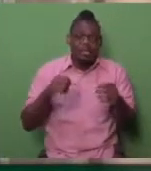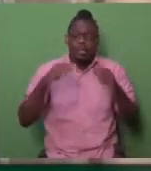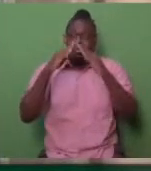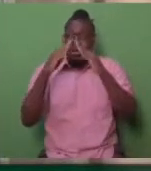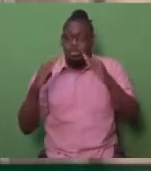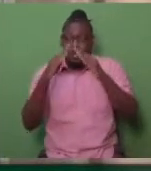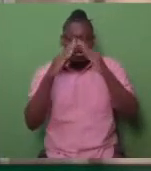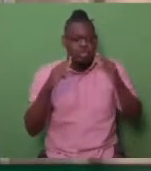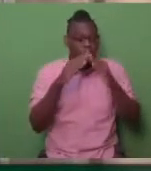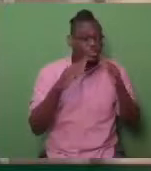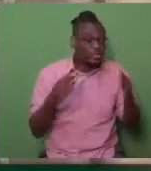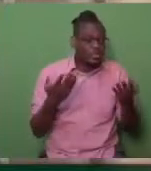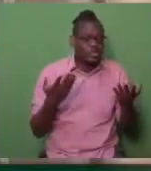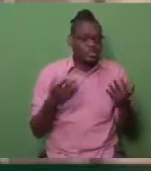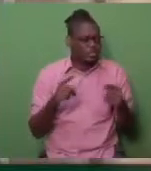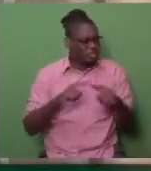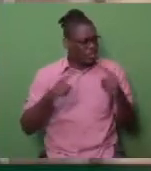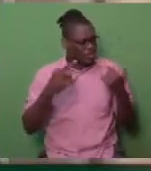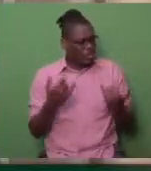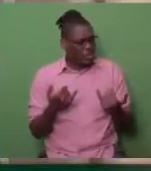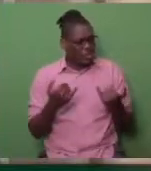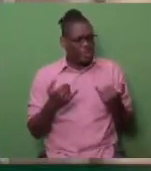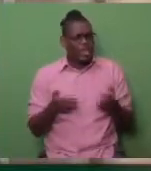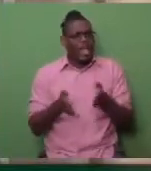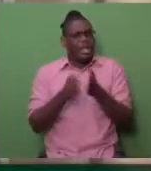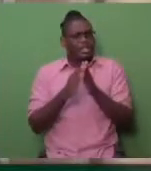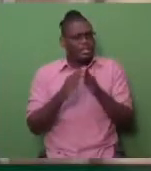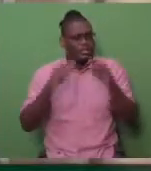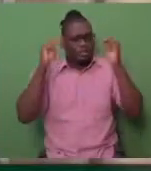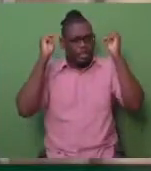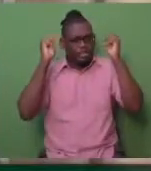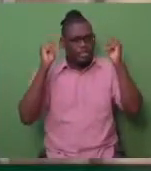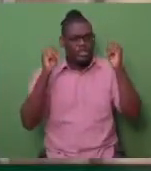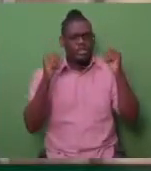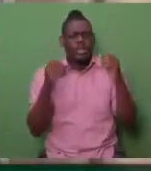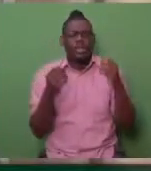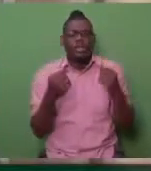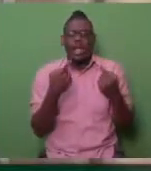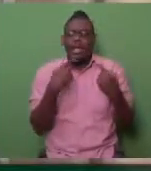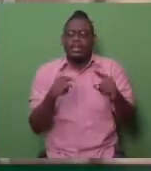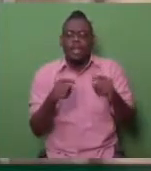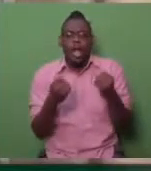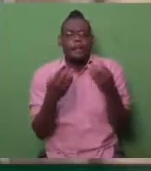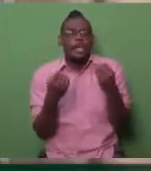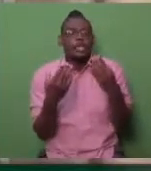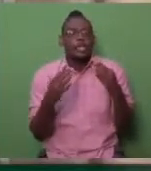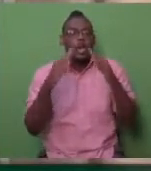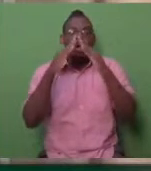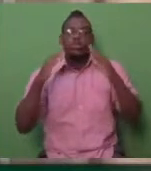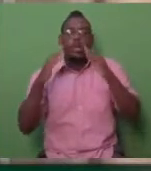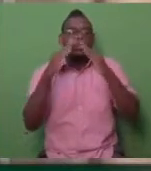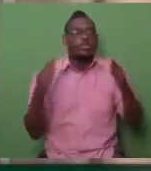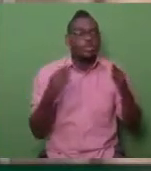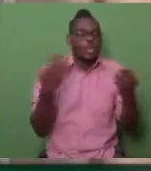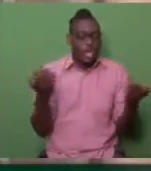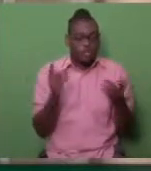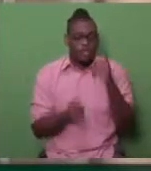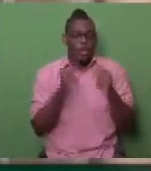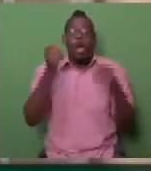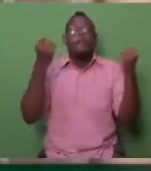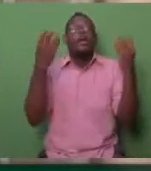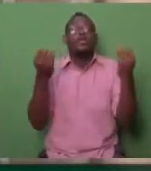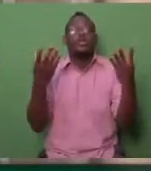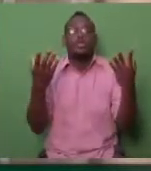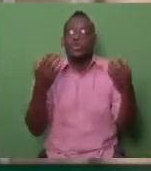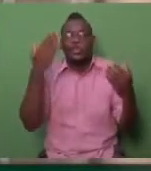were submitted. So, well, Mr. Minister, does that take us to the 50% mark or doesn't it? How much is it